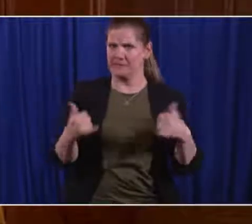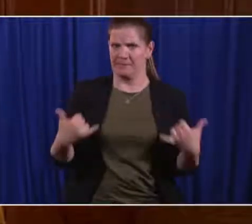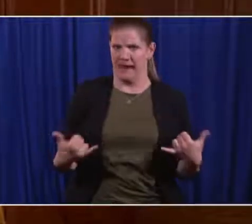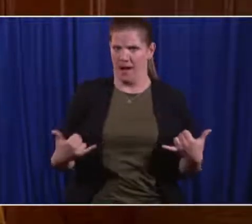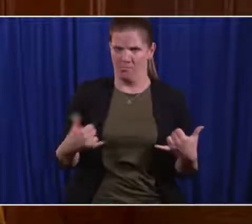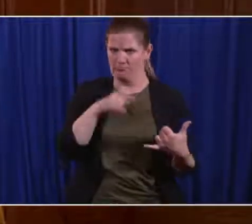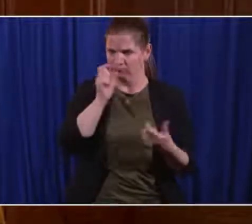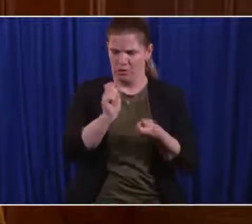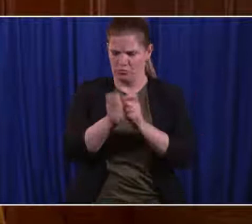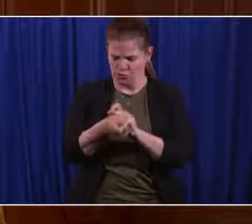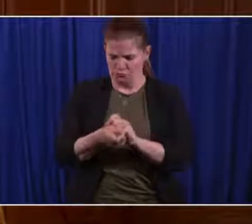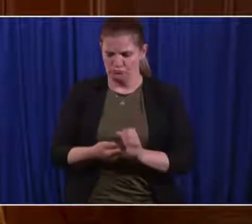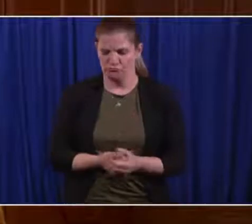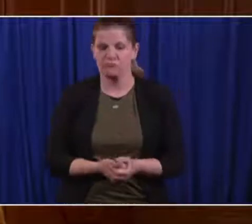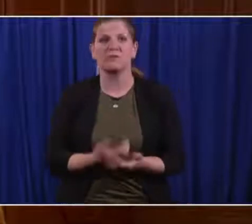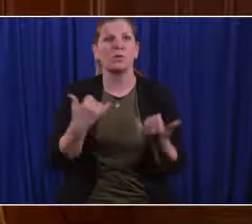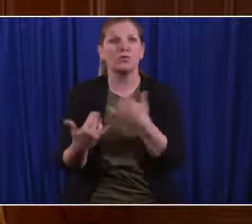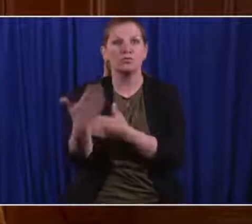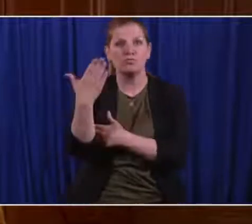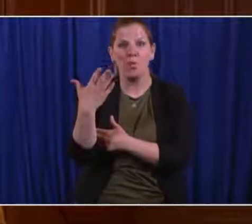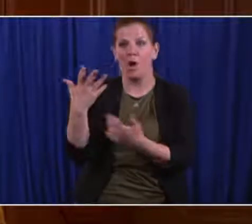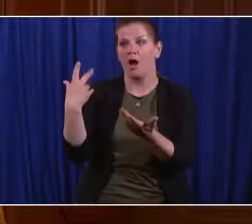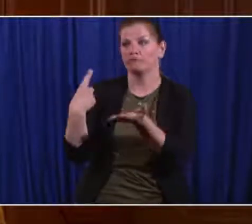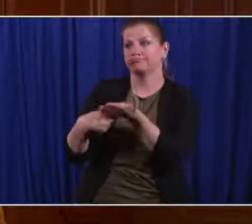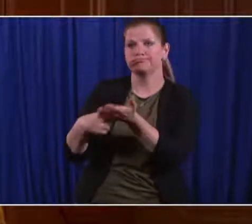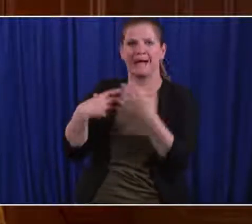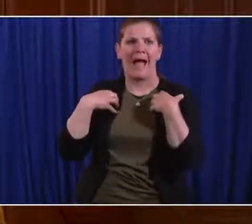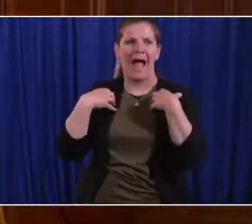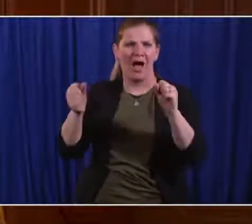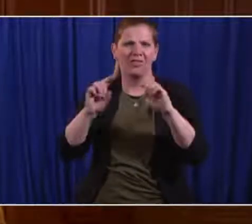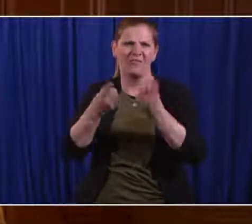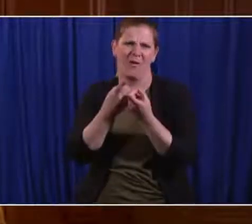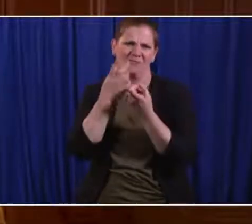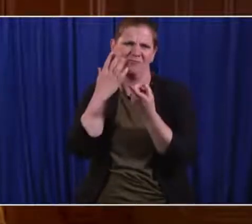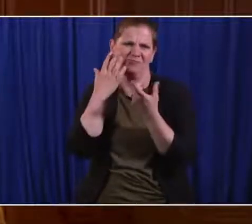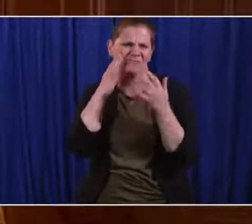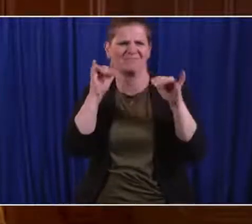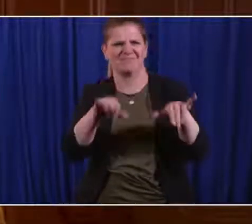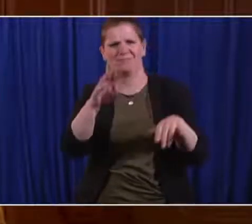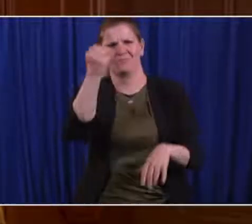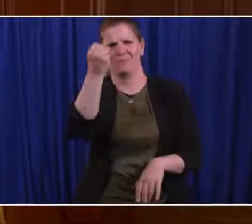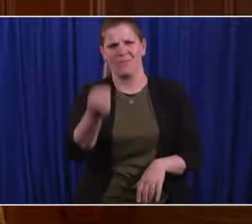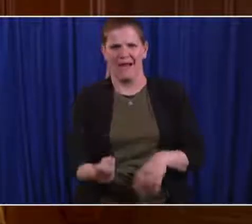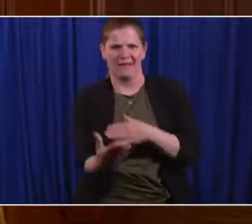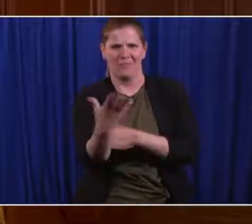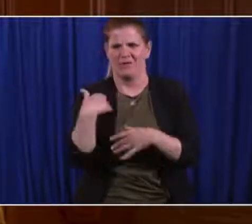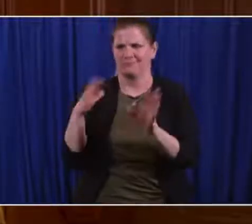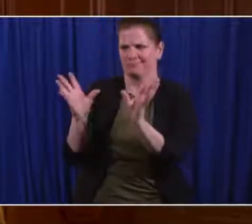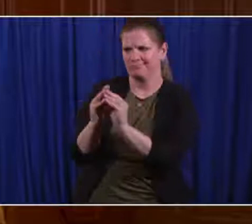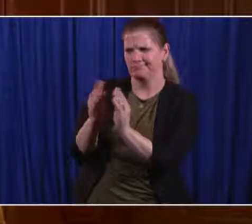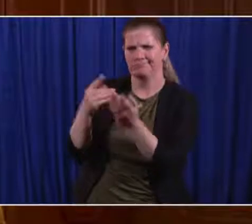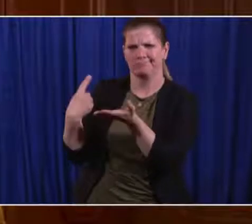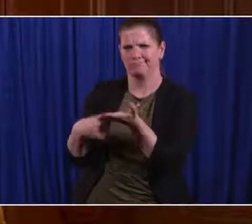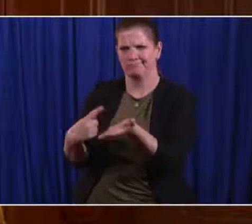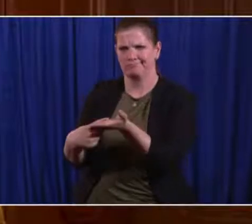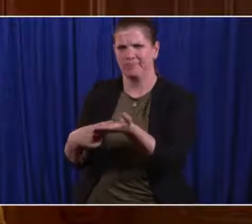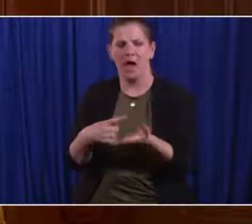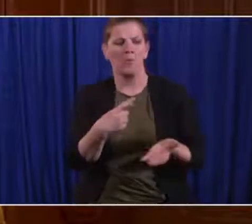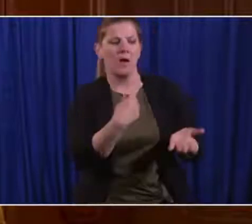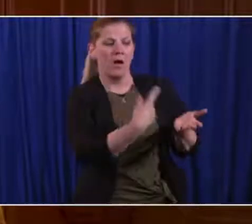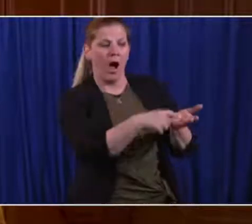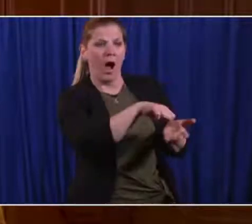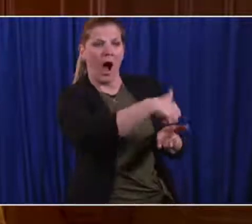departments this morning, as I do every Monday morning, and we've also talked to some other providers. And